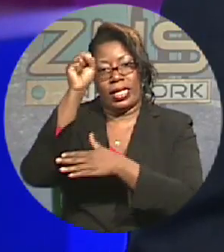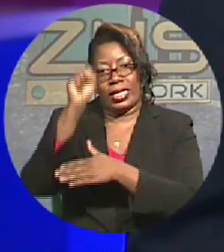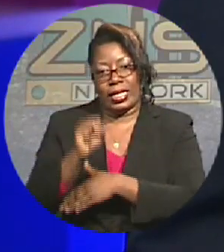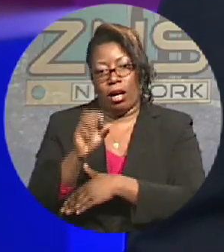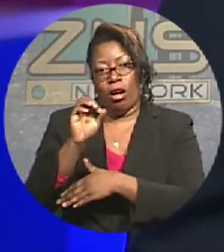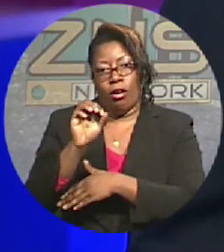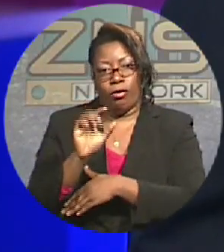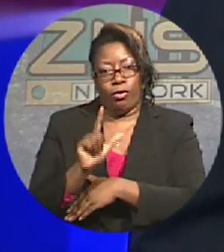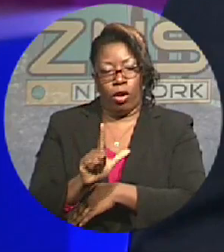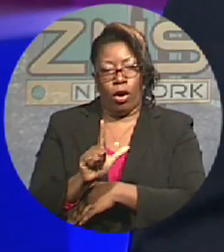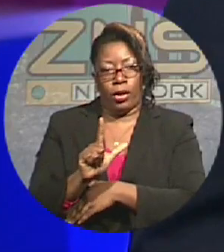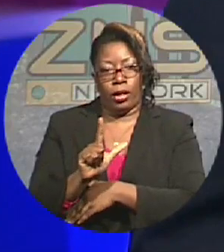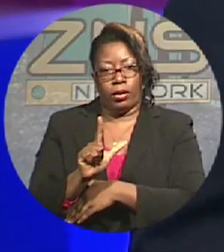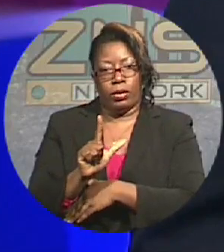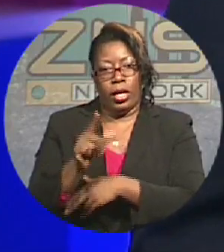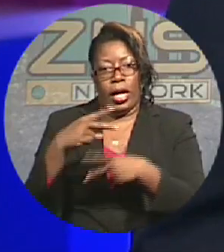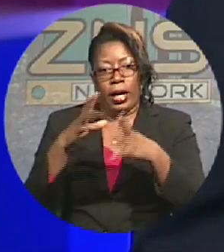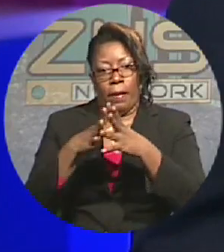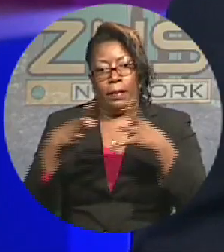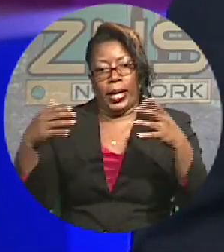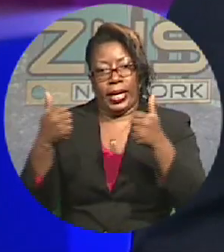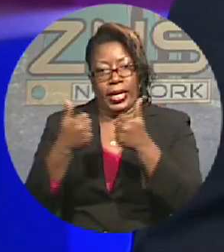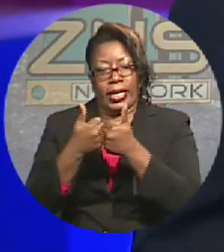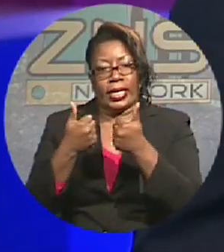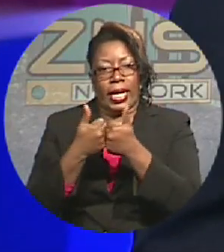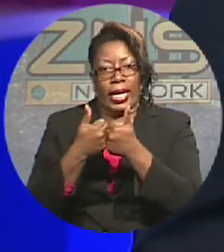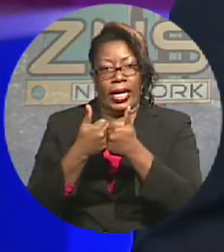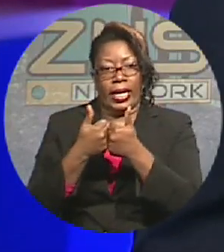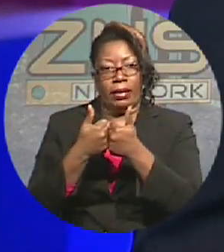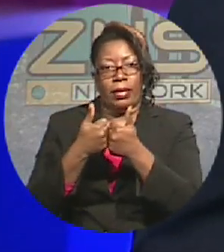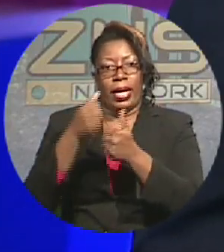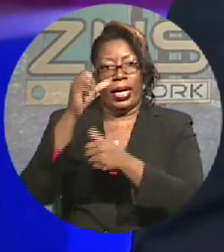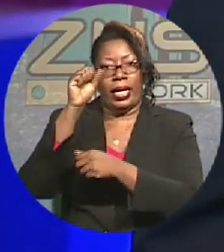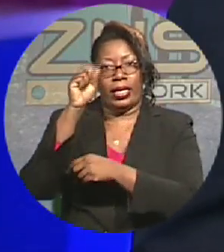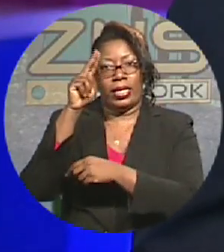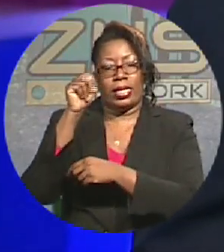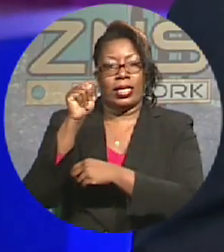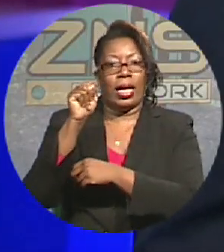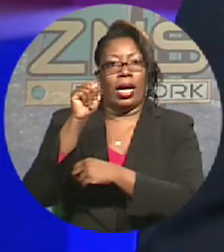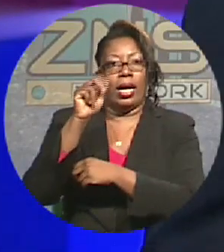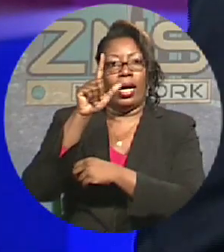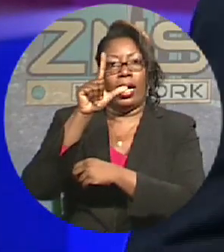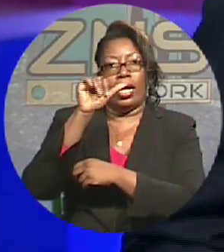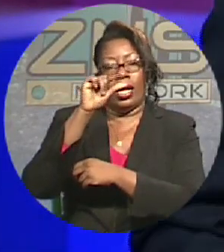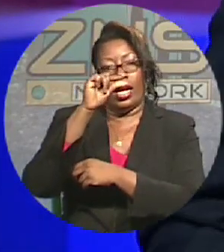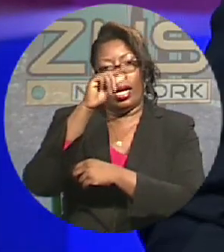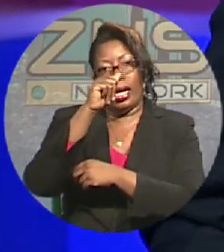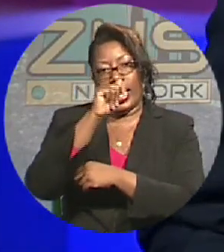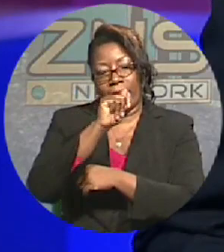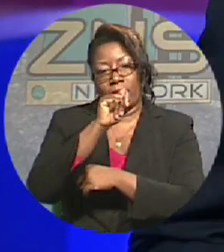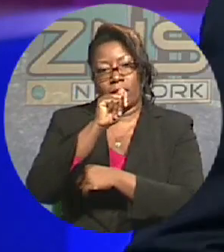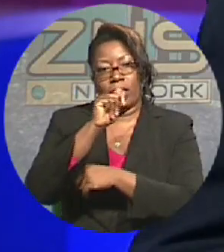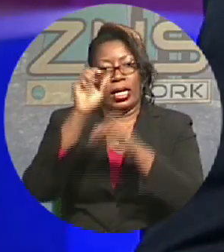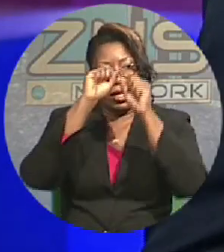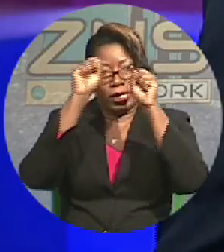tourism officials attended the big game at Sun Life Stadiums in Miami Gardens. Chris Saunders also had a front row